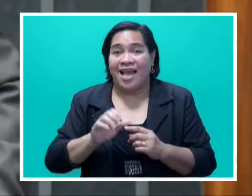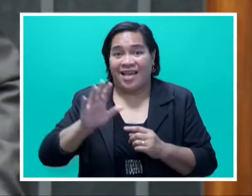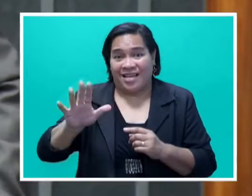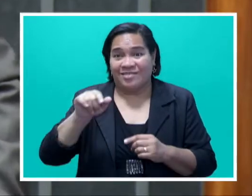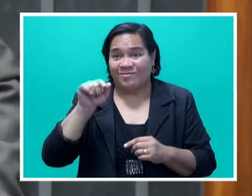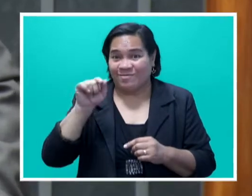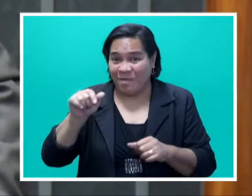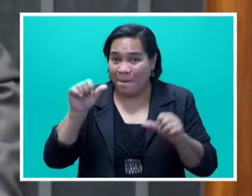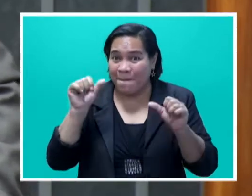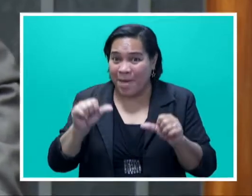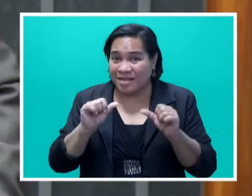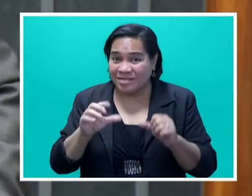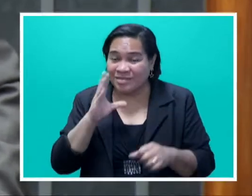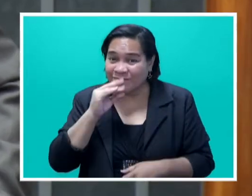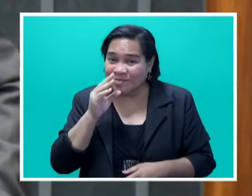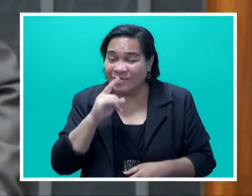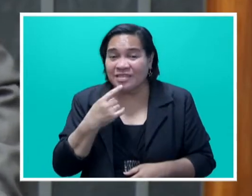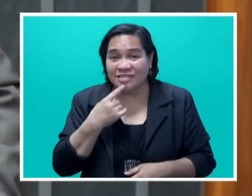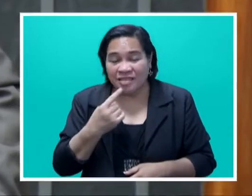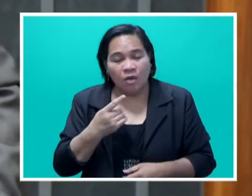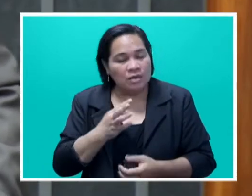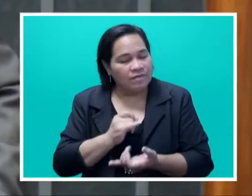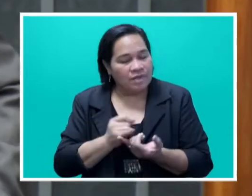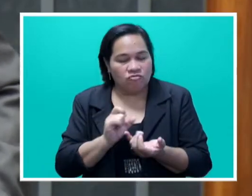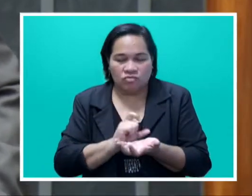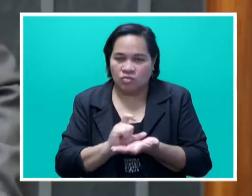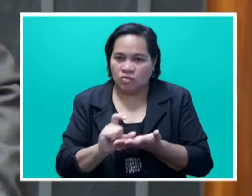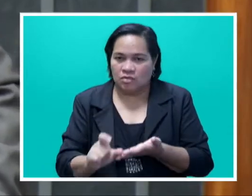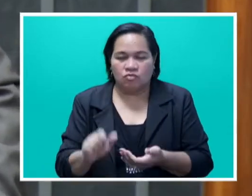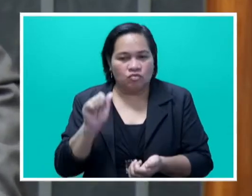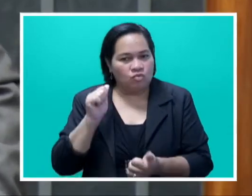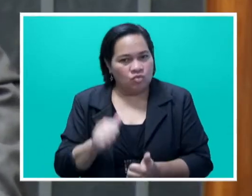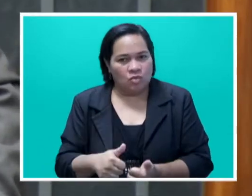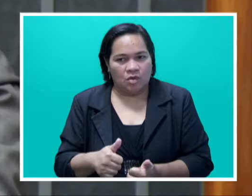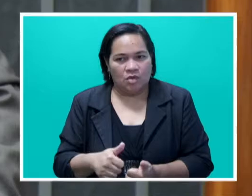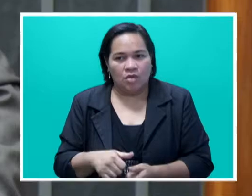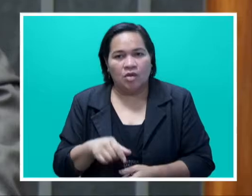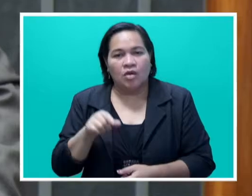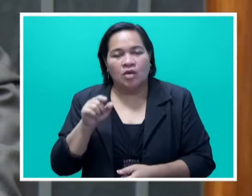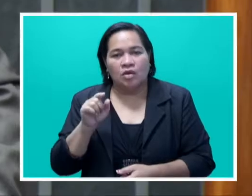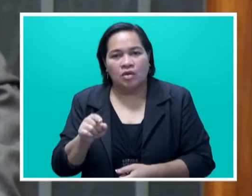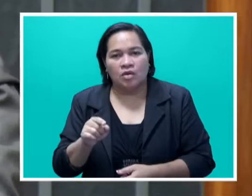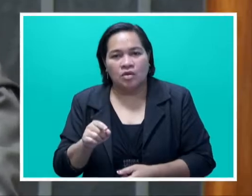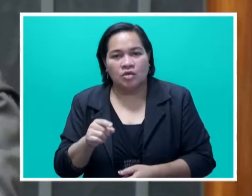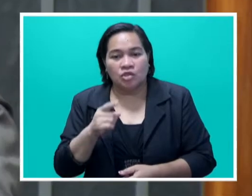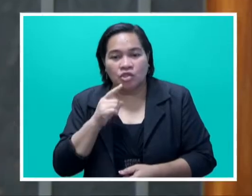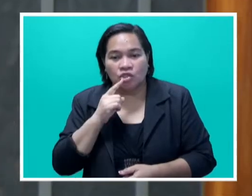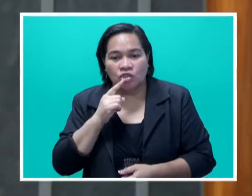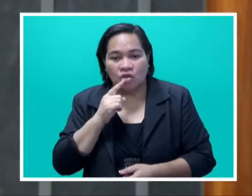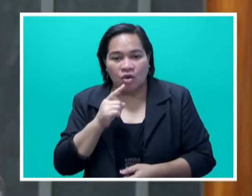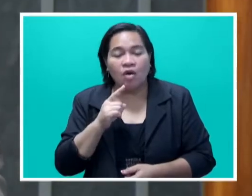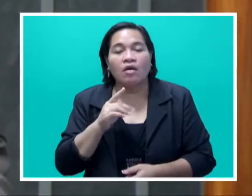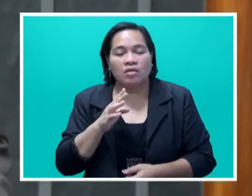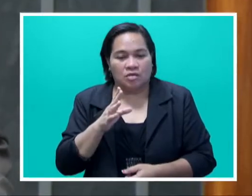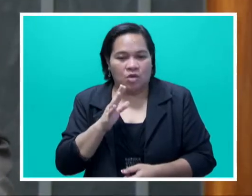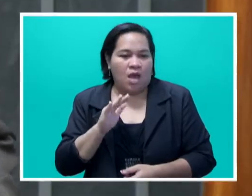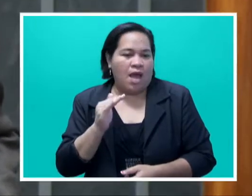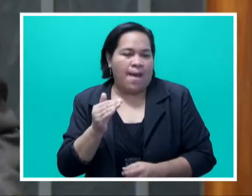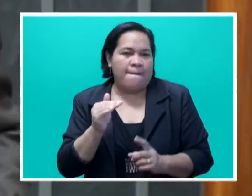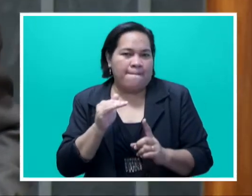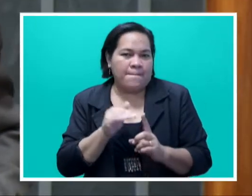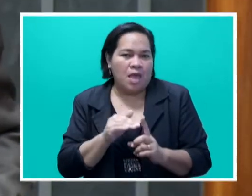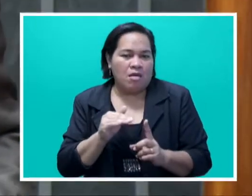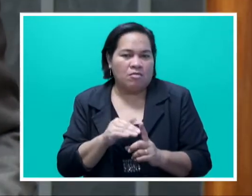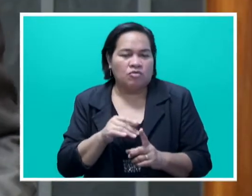President was expressed clearly in the true spirit of an appeal in the national interest beyond the